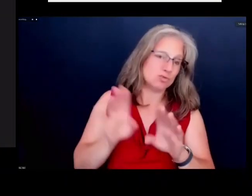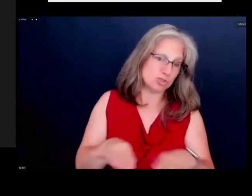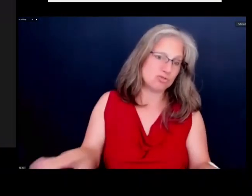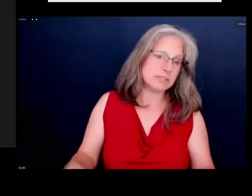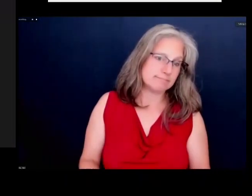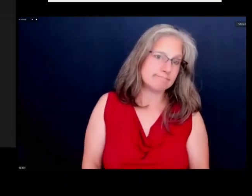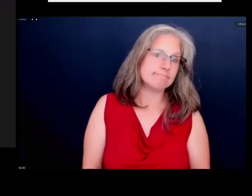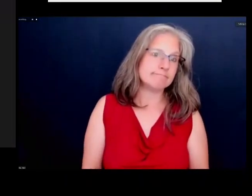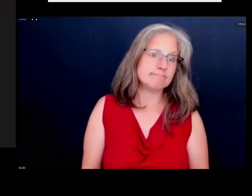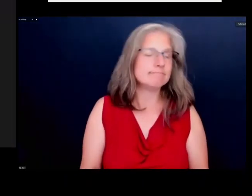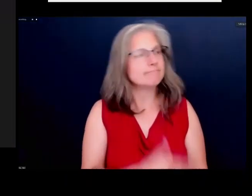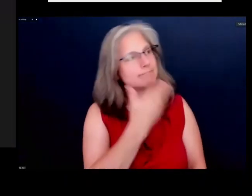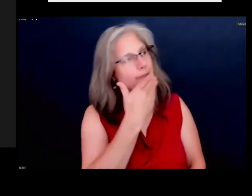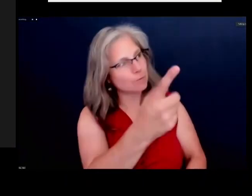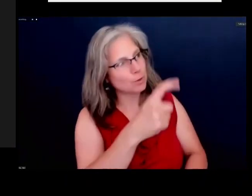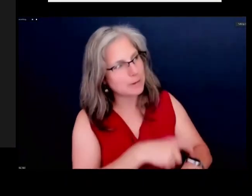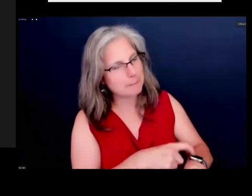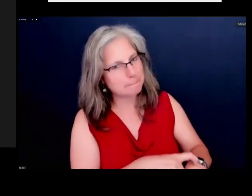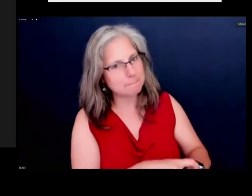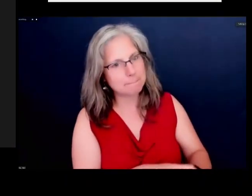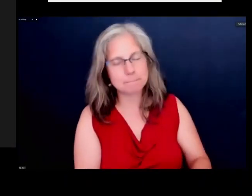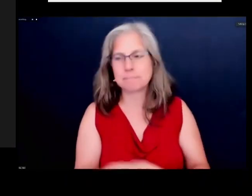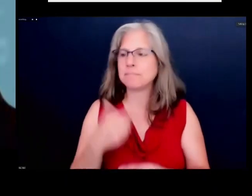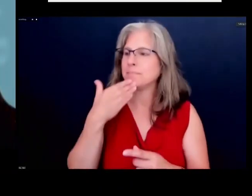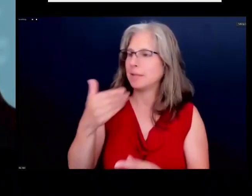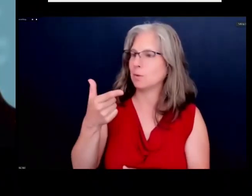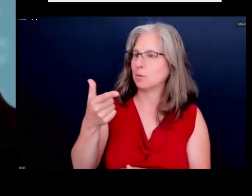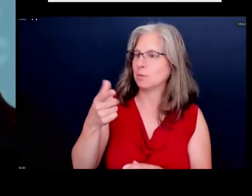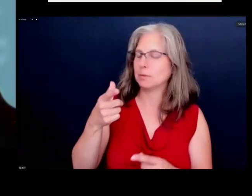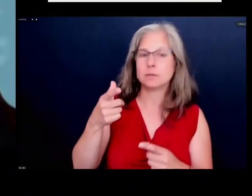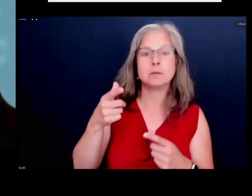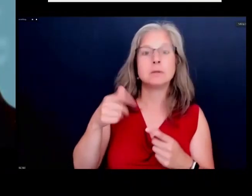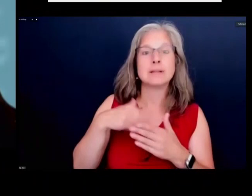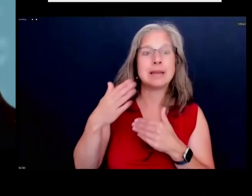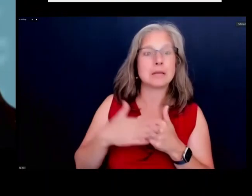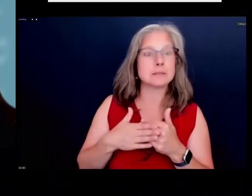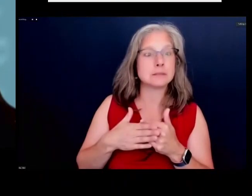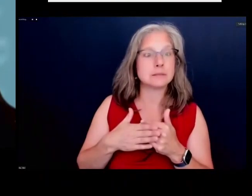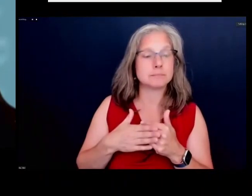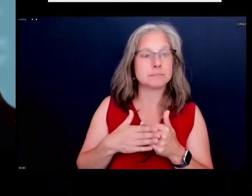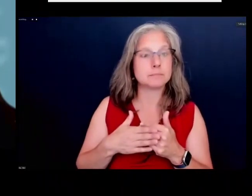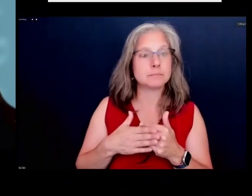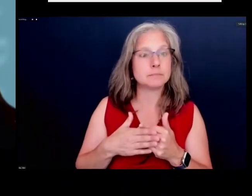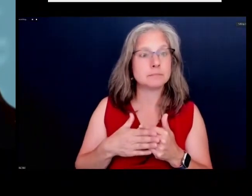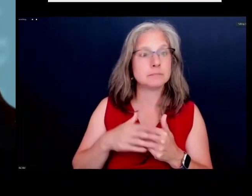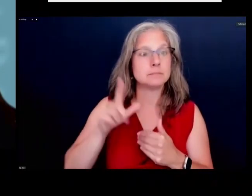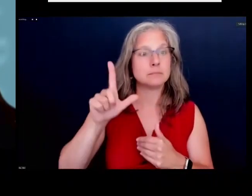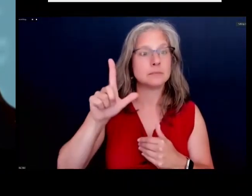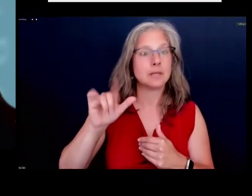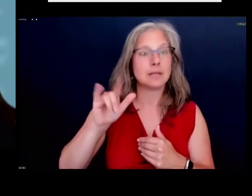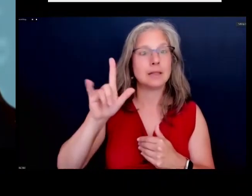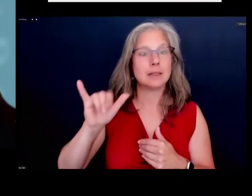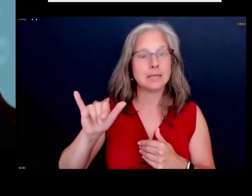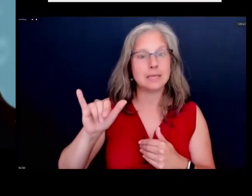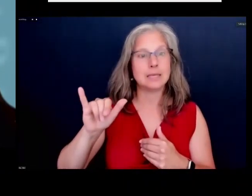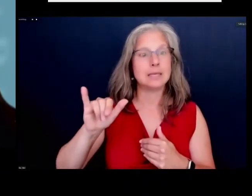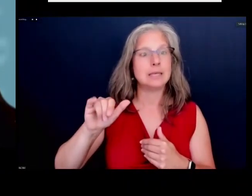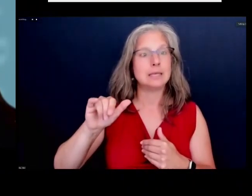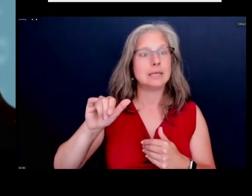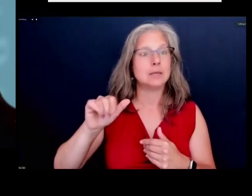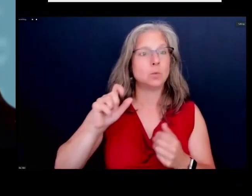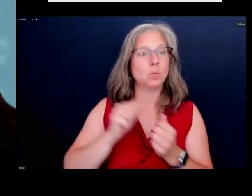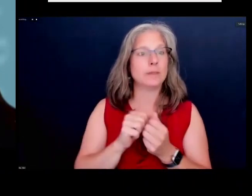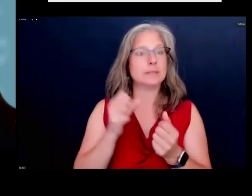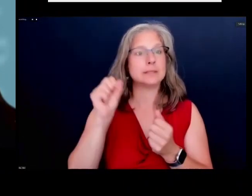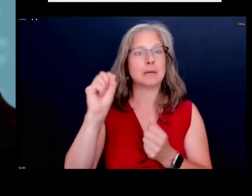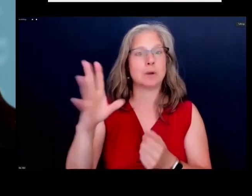them. Great. Thank you for your time. Thank you, Dave. And next up, we are going to Lily Lazarus with